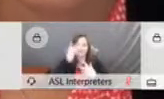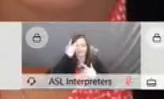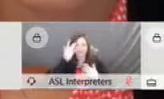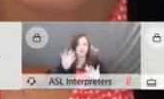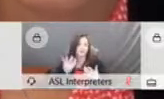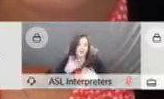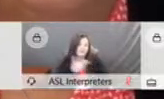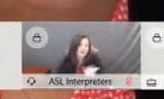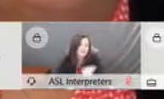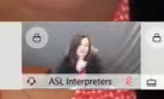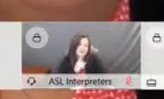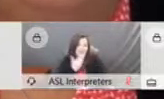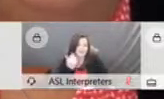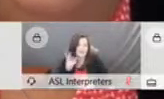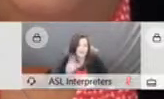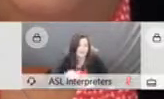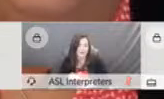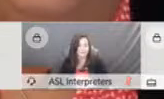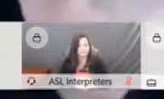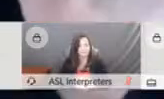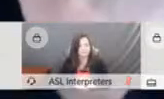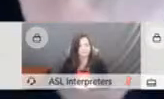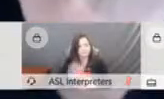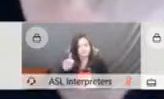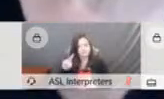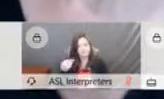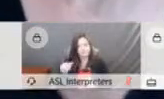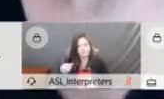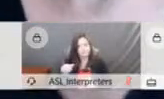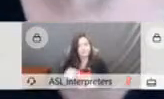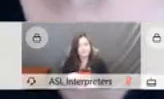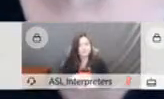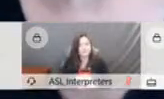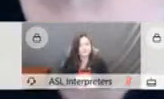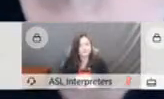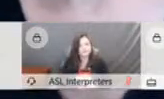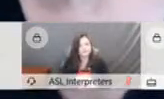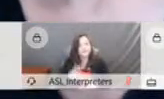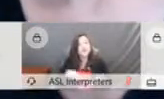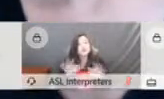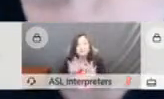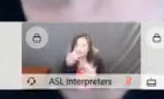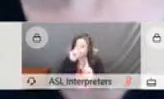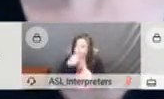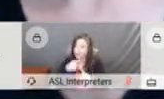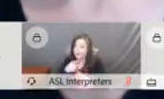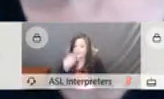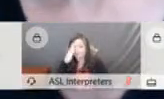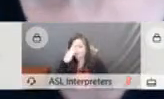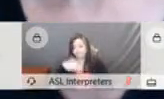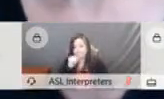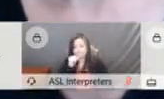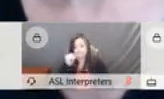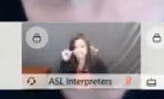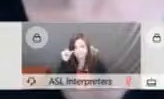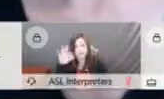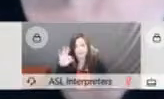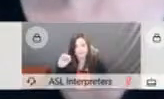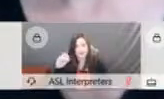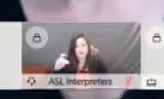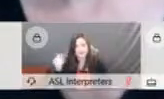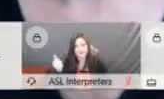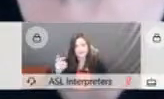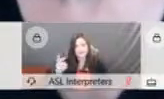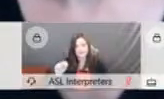so. You bring up an important point because, yesterday on Fox 16